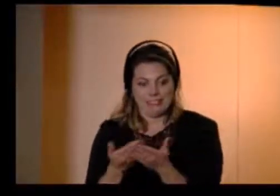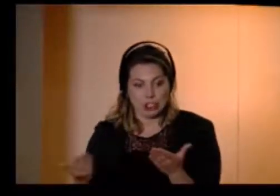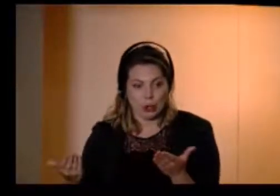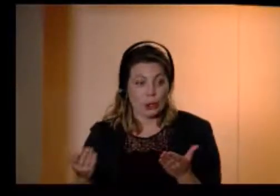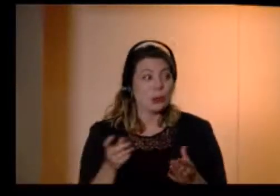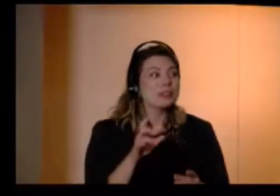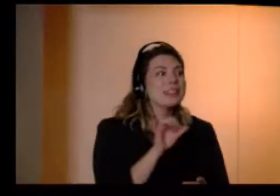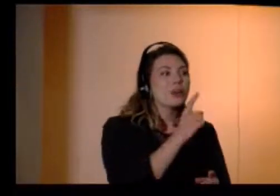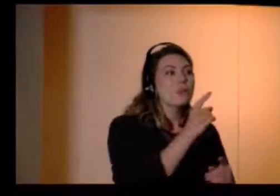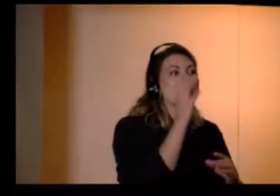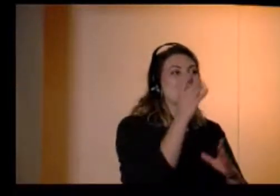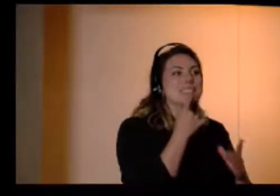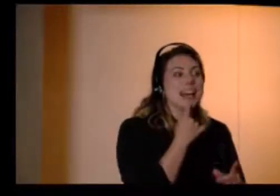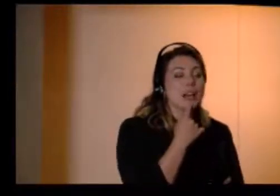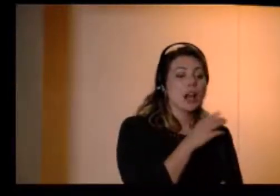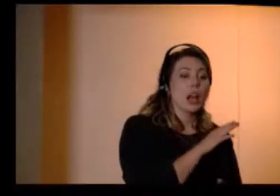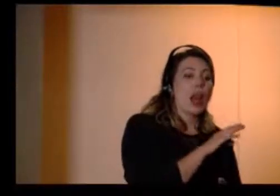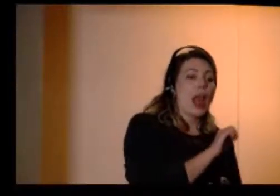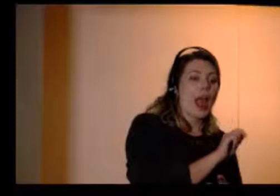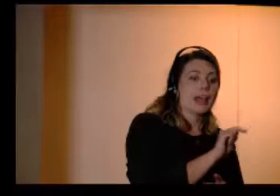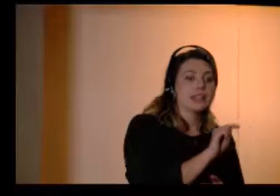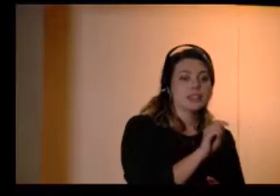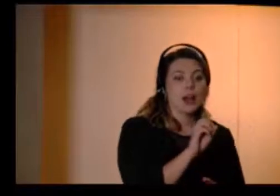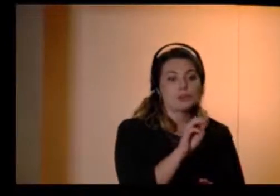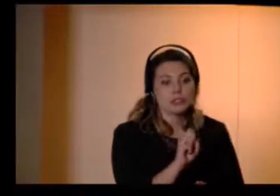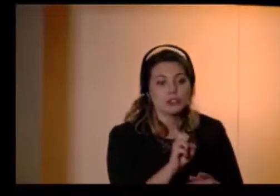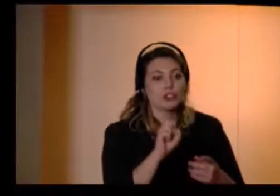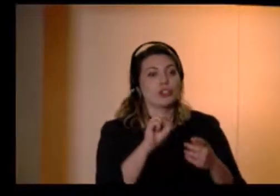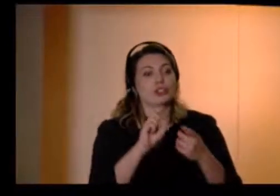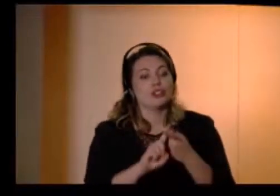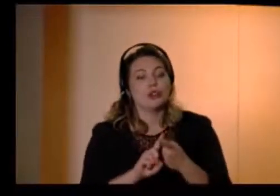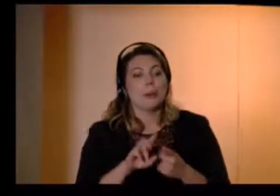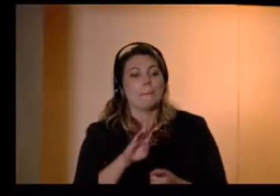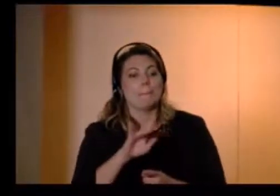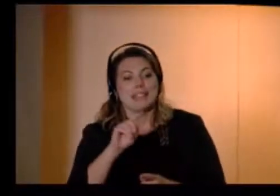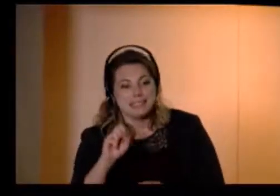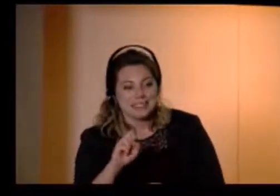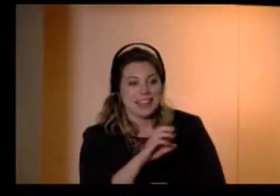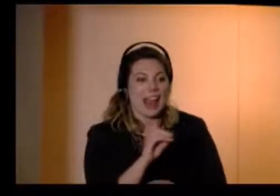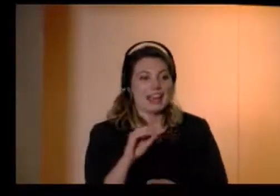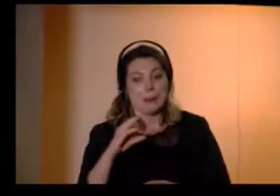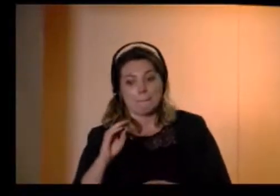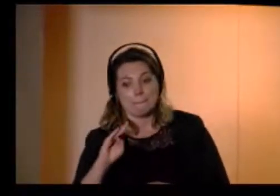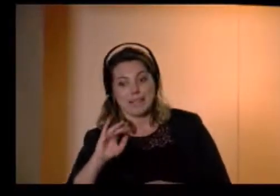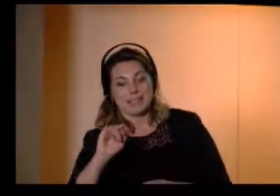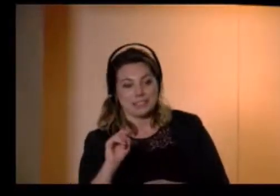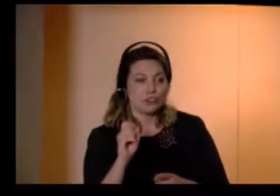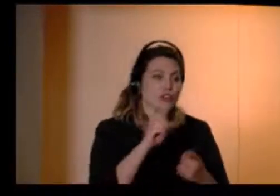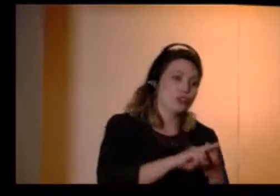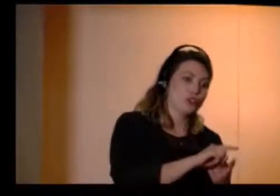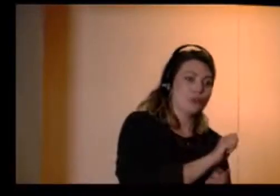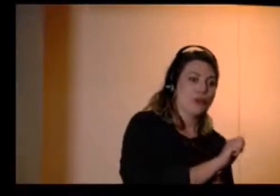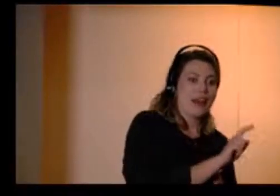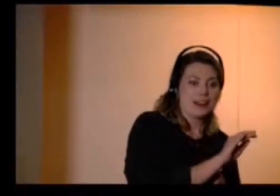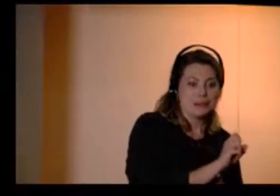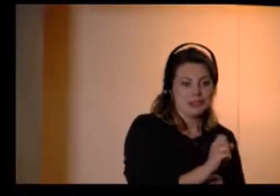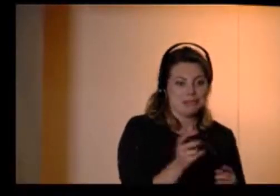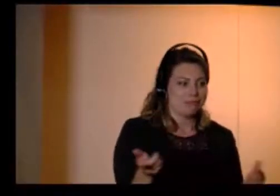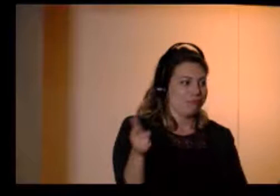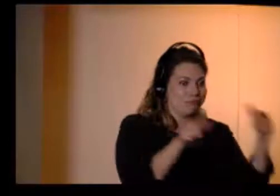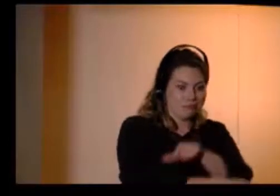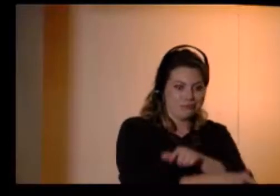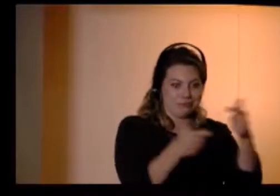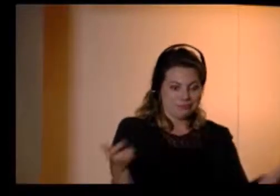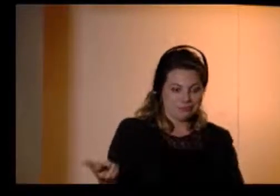bits and bits to atoms. And in the last year, we've been working more with virtual and augmented reality to embrace that whole spectrum of 3D